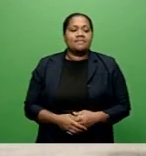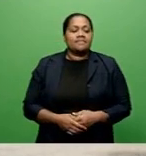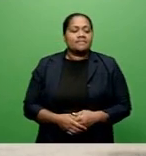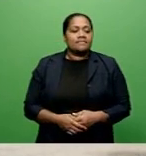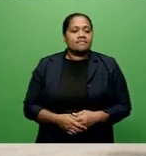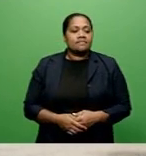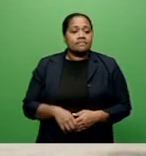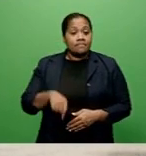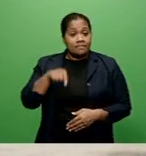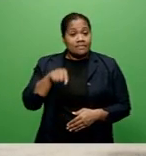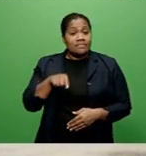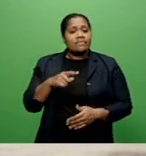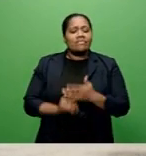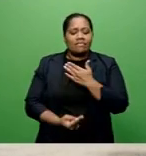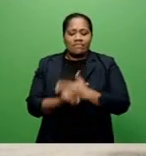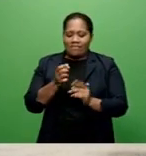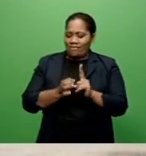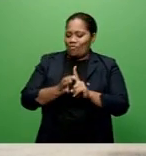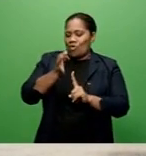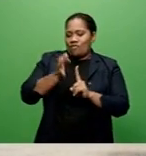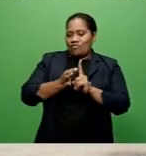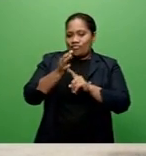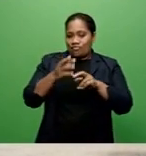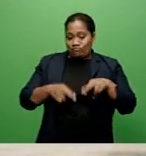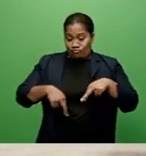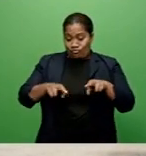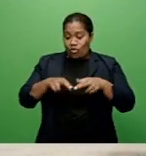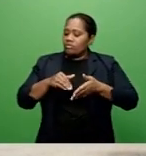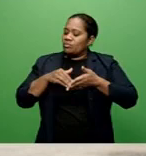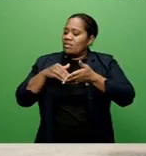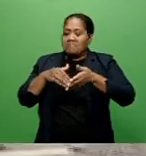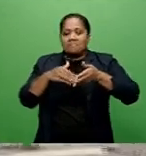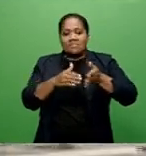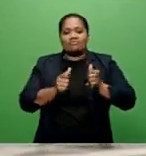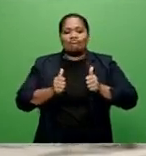This will improve the condition of our roads and will help drivers too.